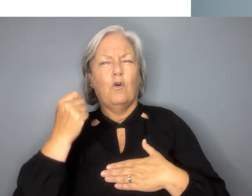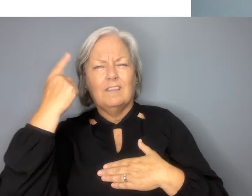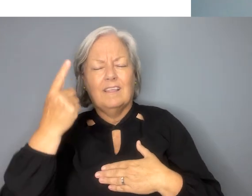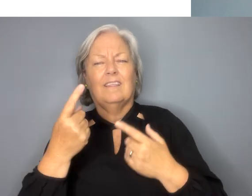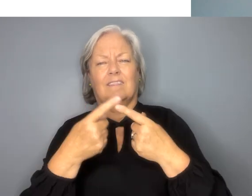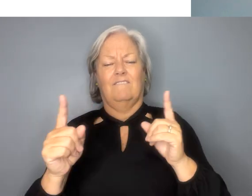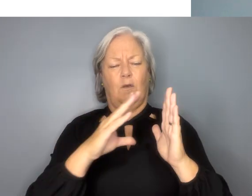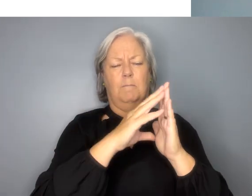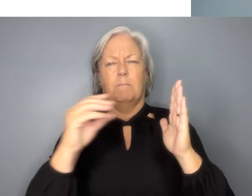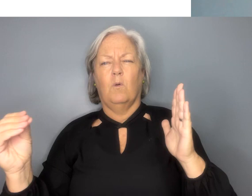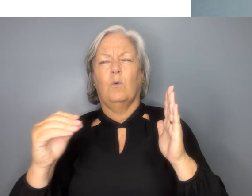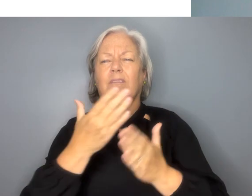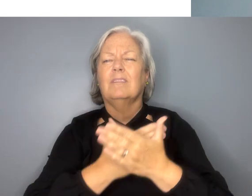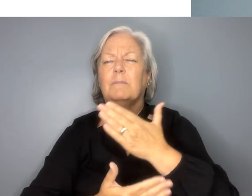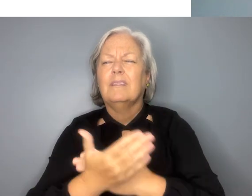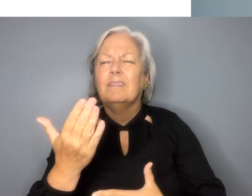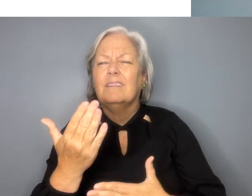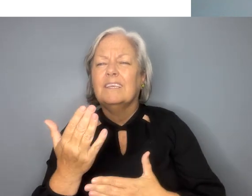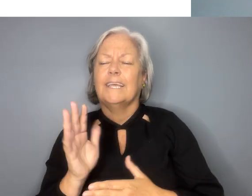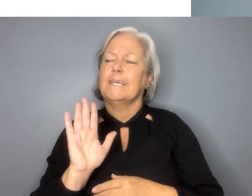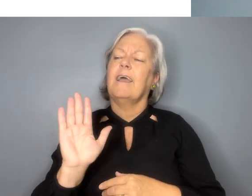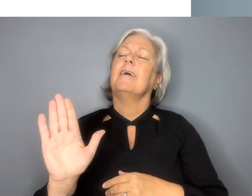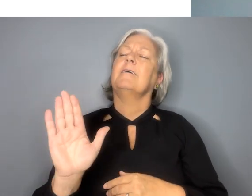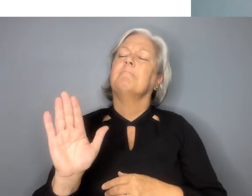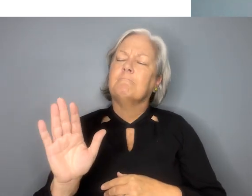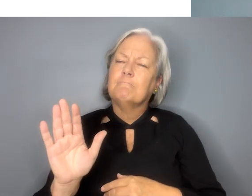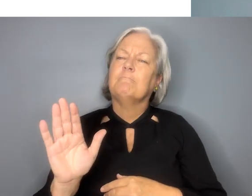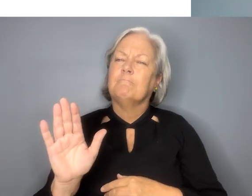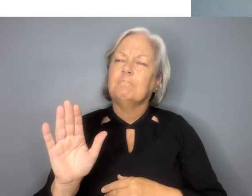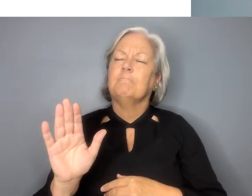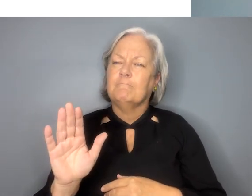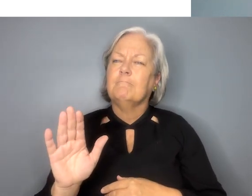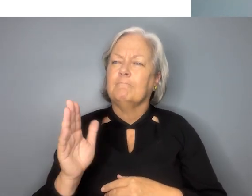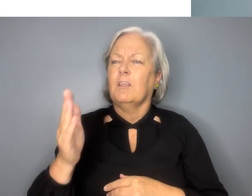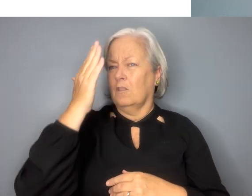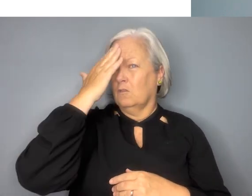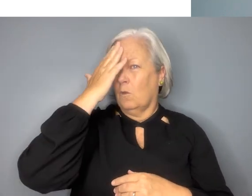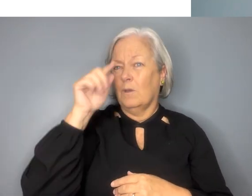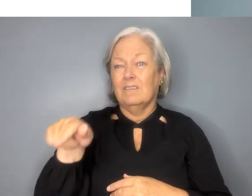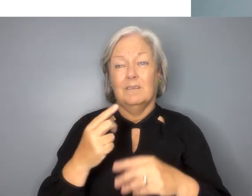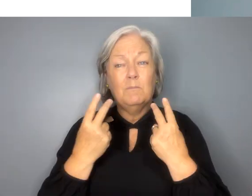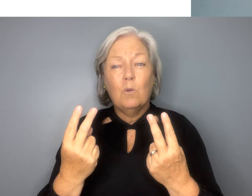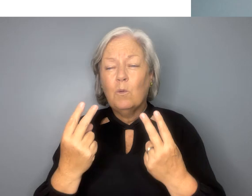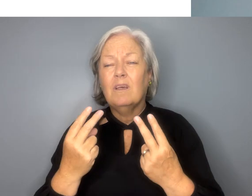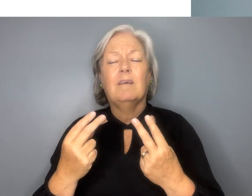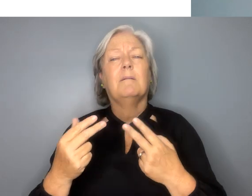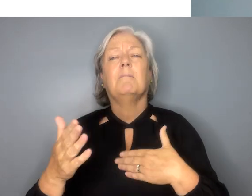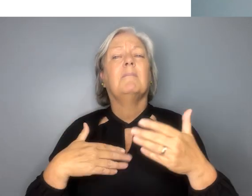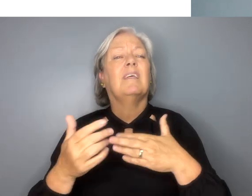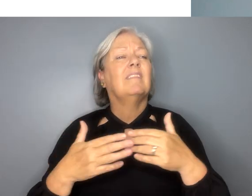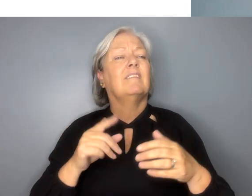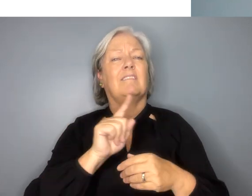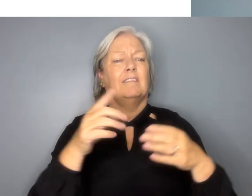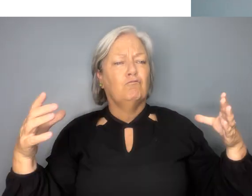understand models of disability and to recognize just how important it is that any